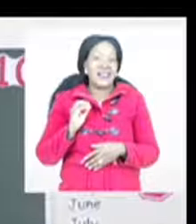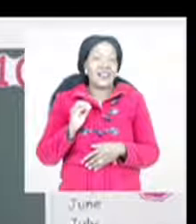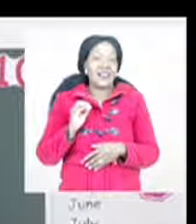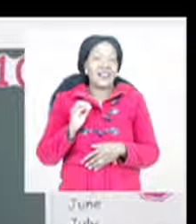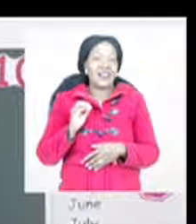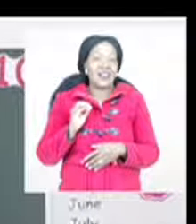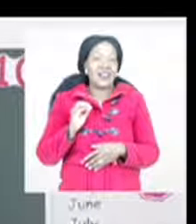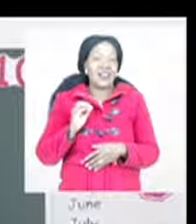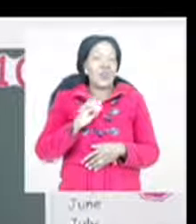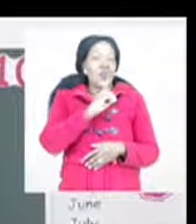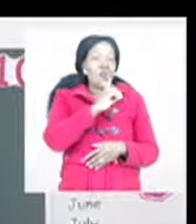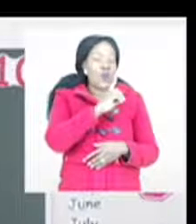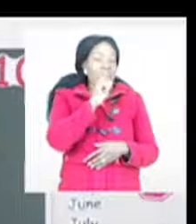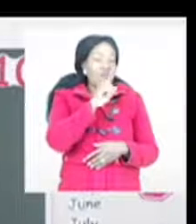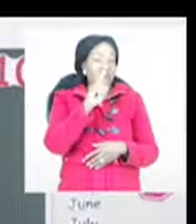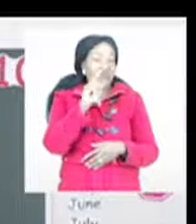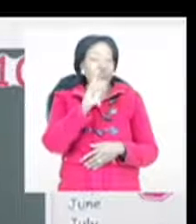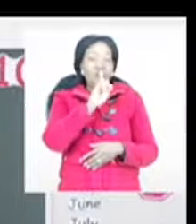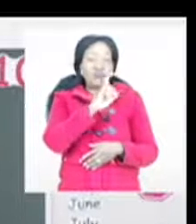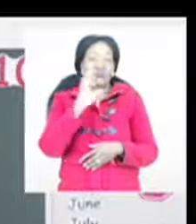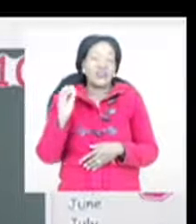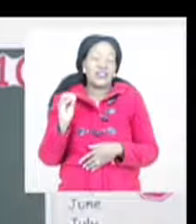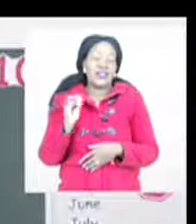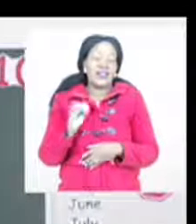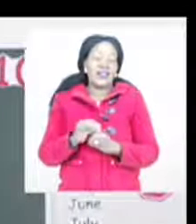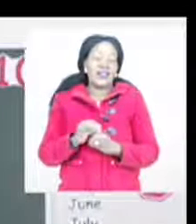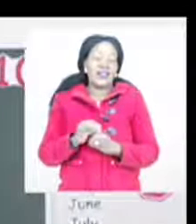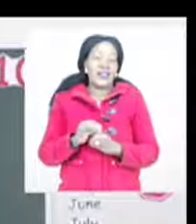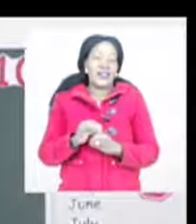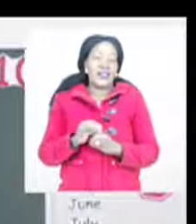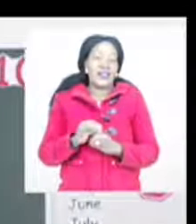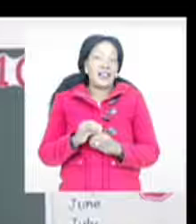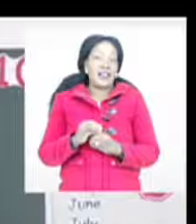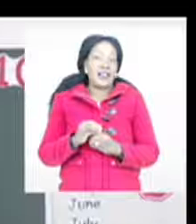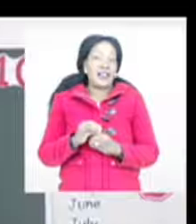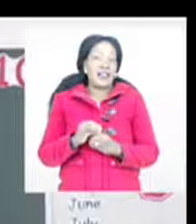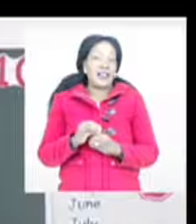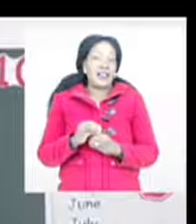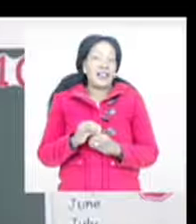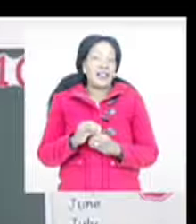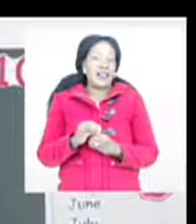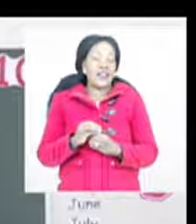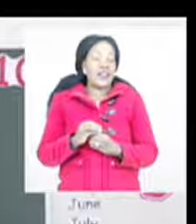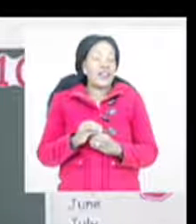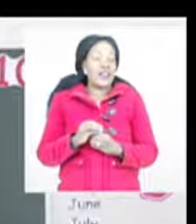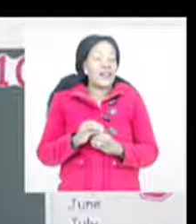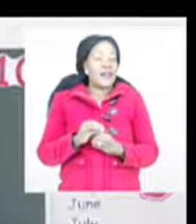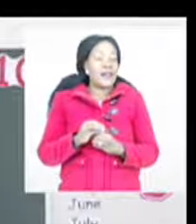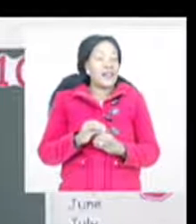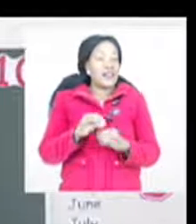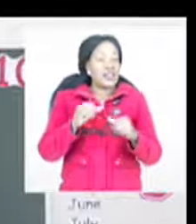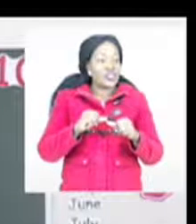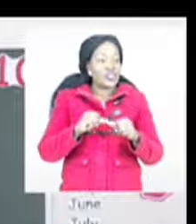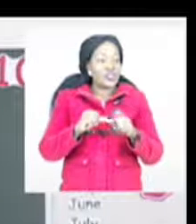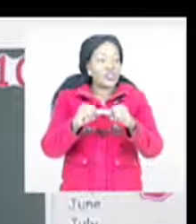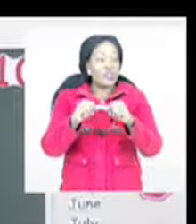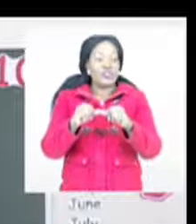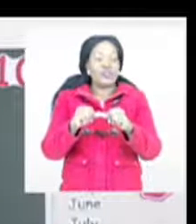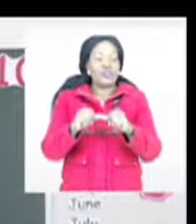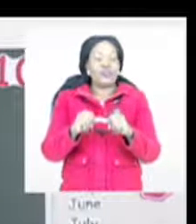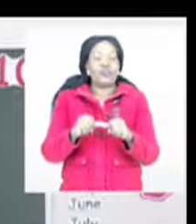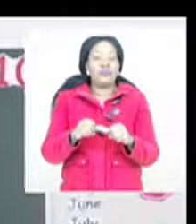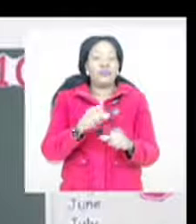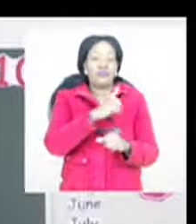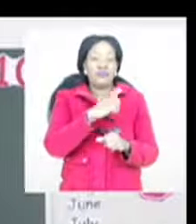From number 1 up to number 10. Now let's learn a little bit from counting on. When we are at 10, we want to